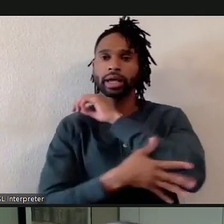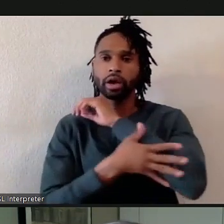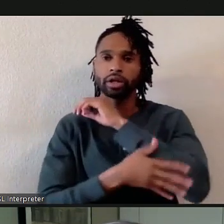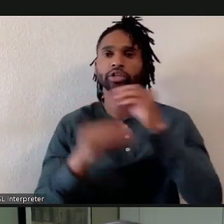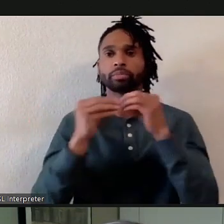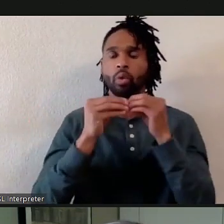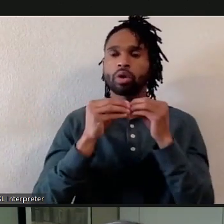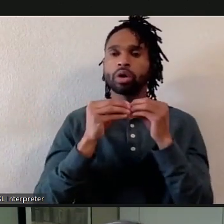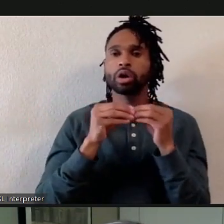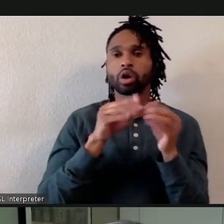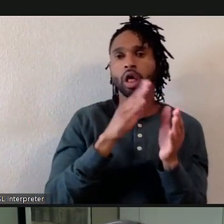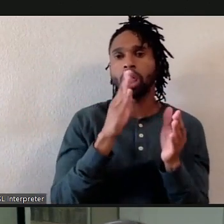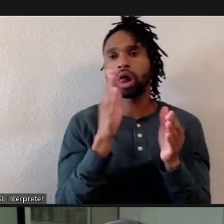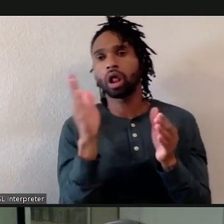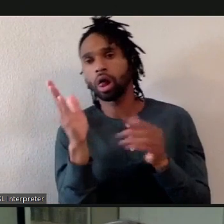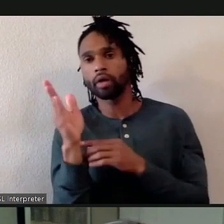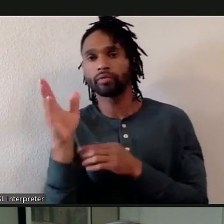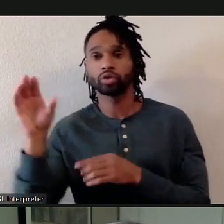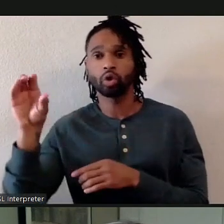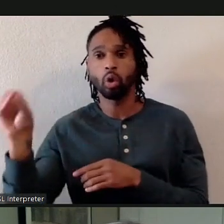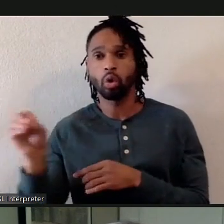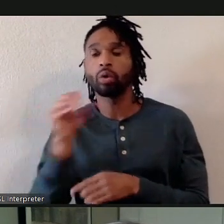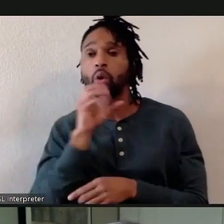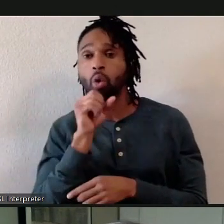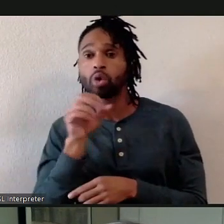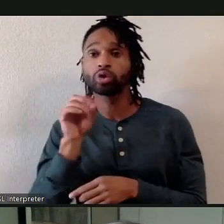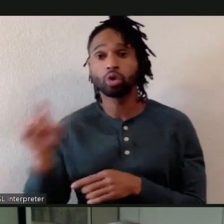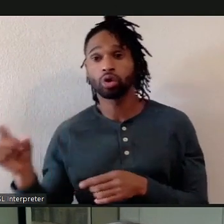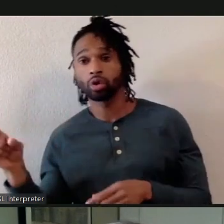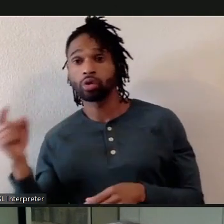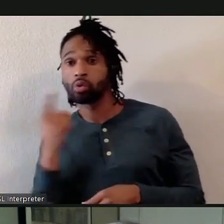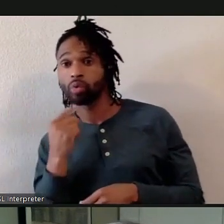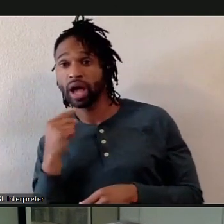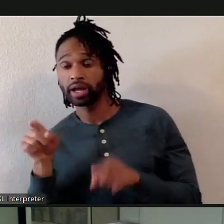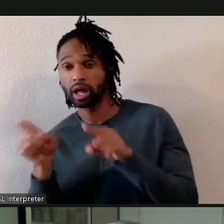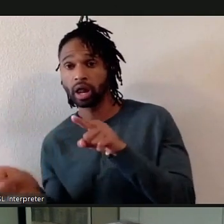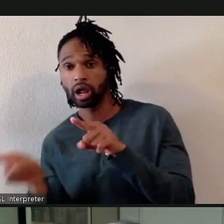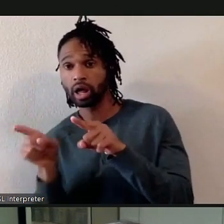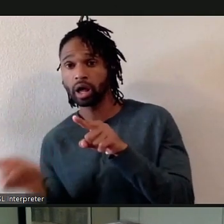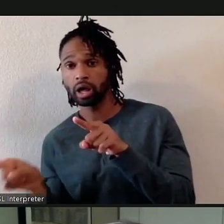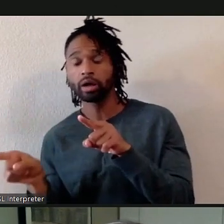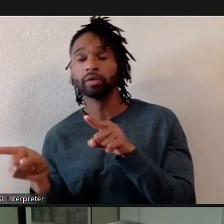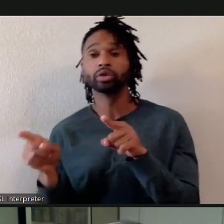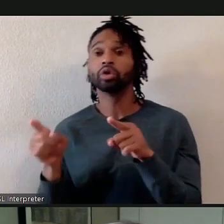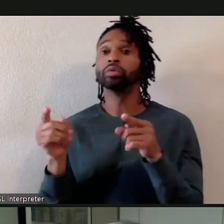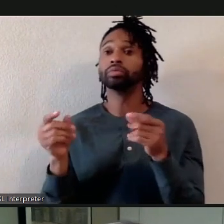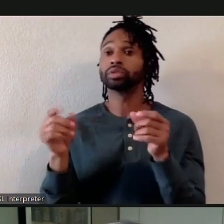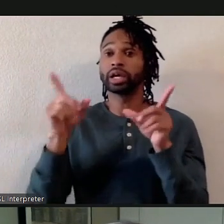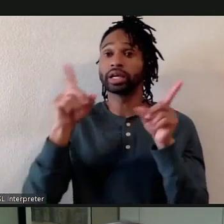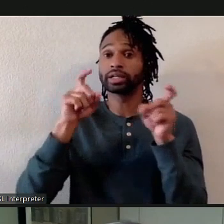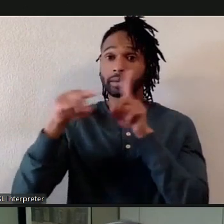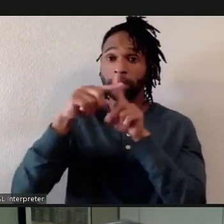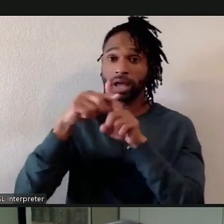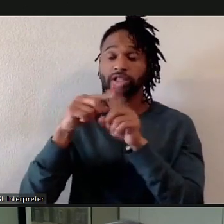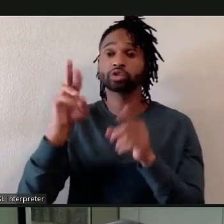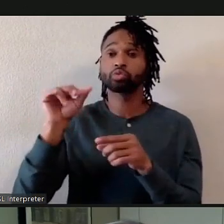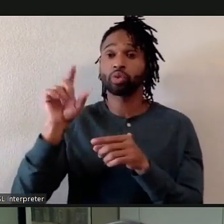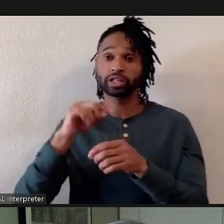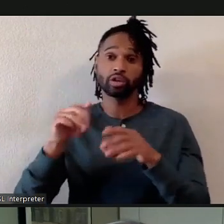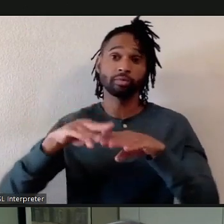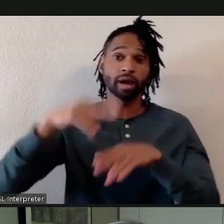the orange or the red levels, where the incidence rates in their counties are high, requiring them to shut down